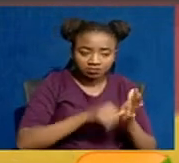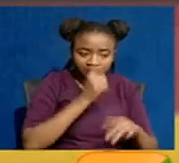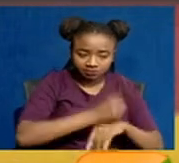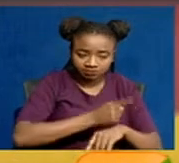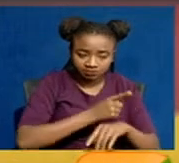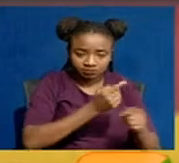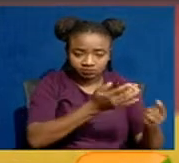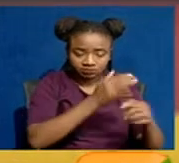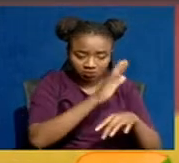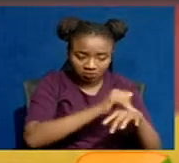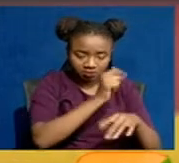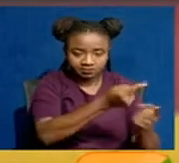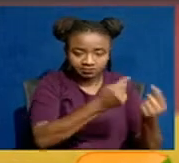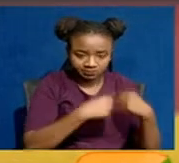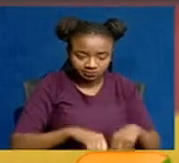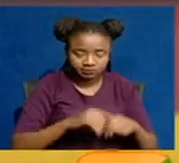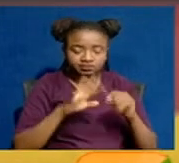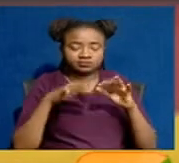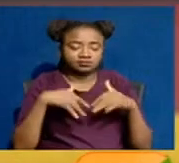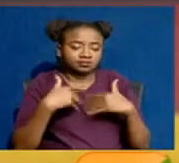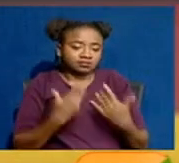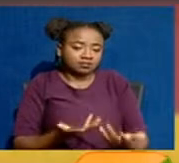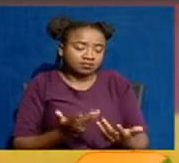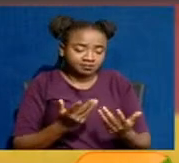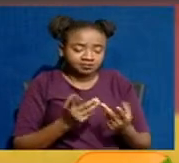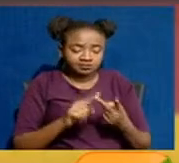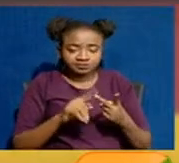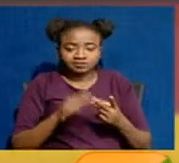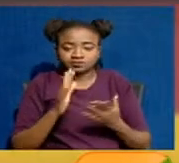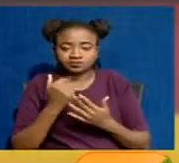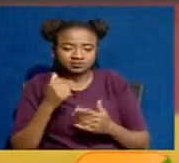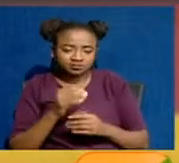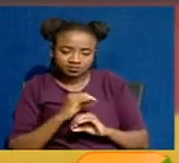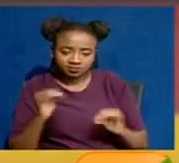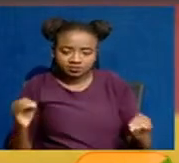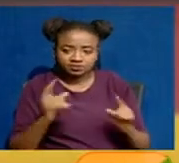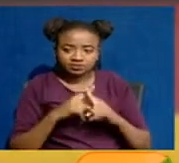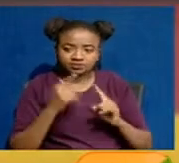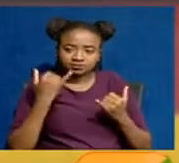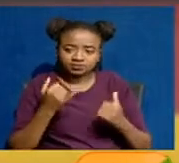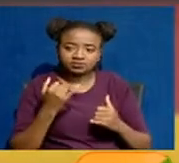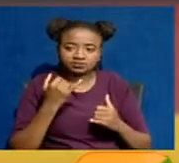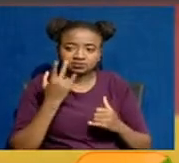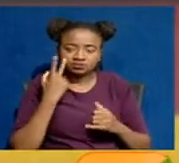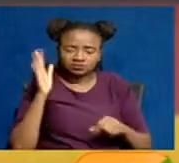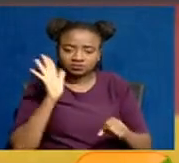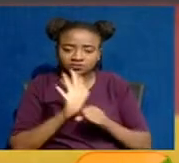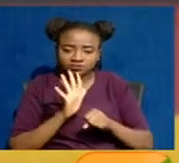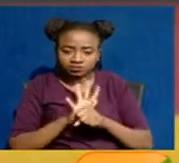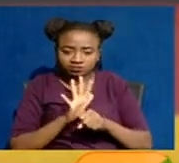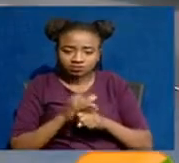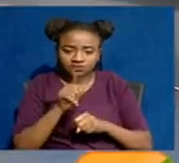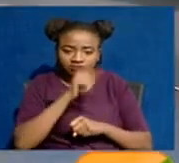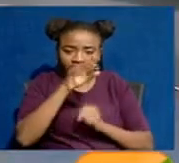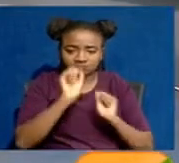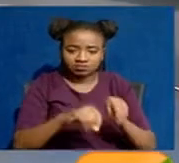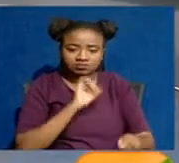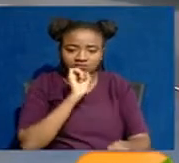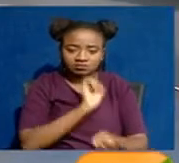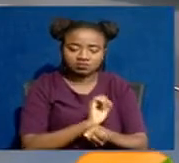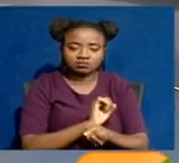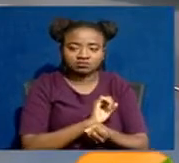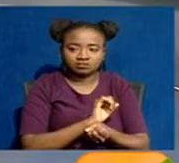necessarily need a warrant. But we also see that more offenses actually can be enforced without a warrant of arrest. Okay. Yes. So something like